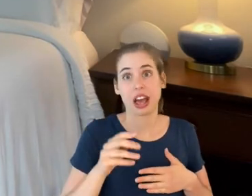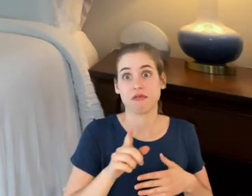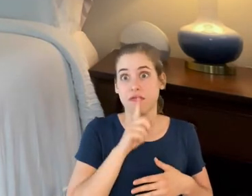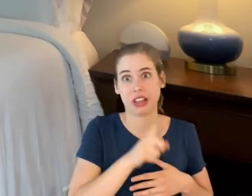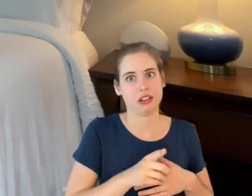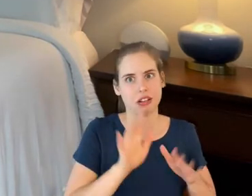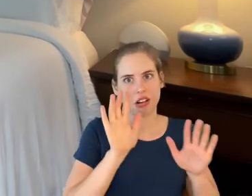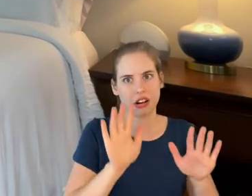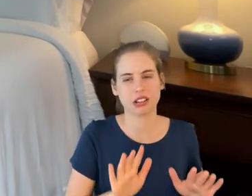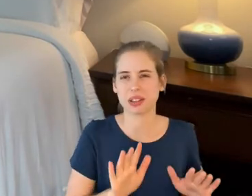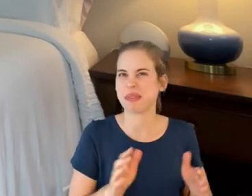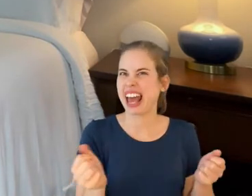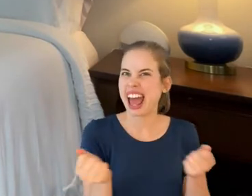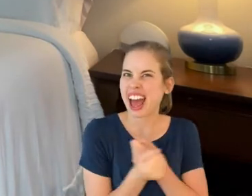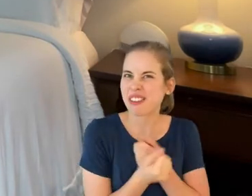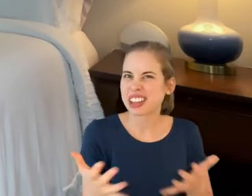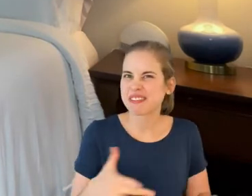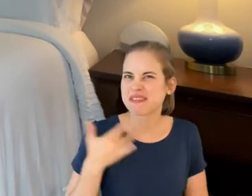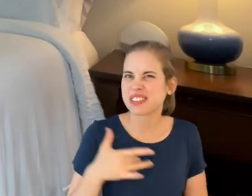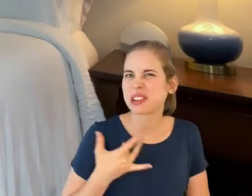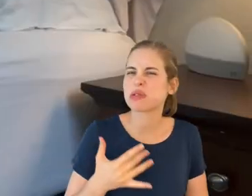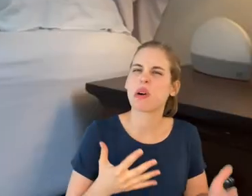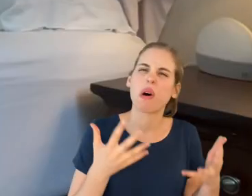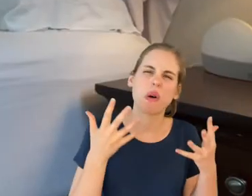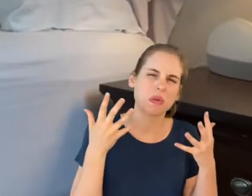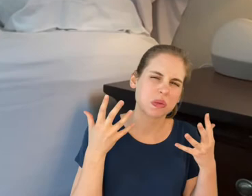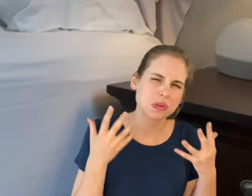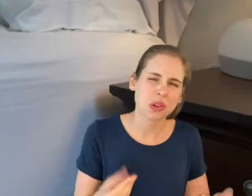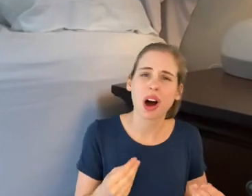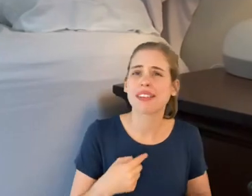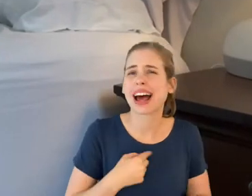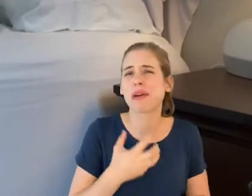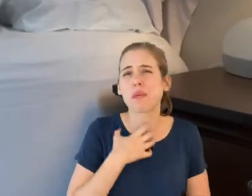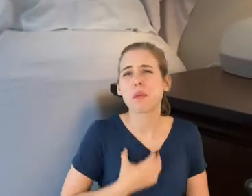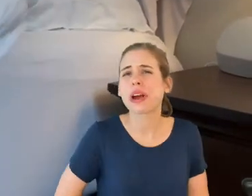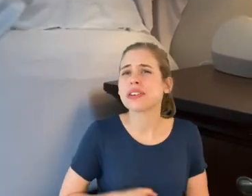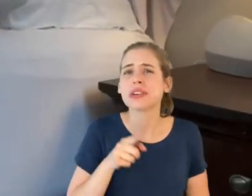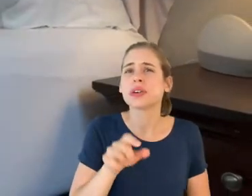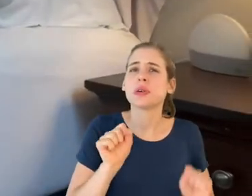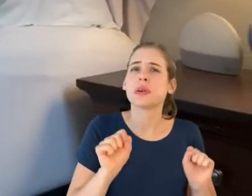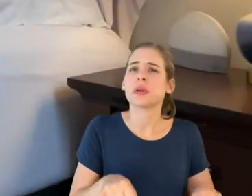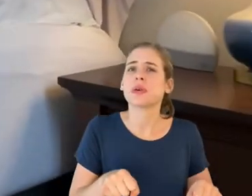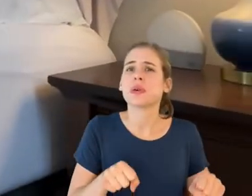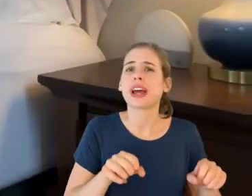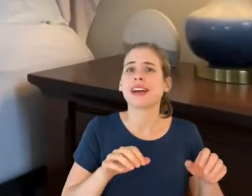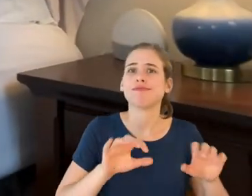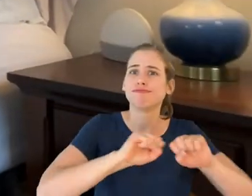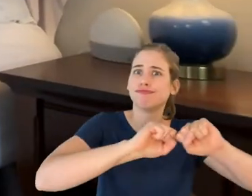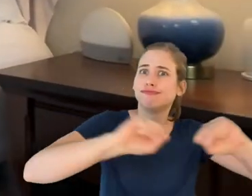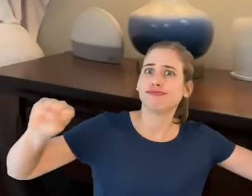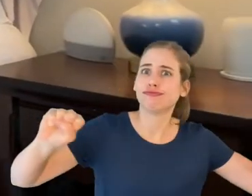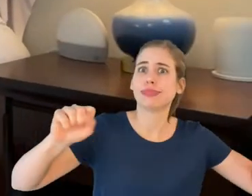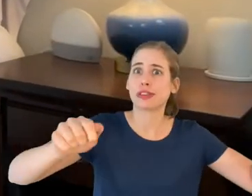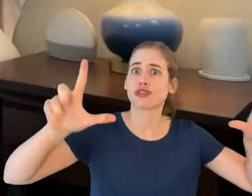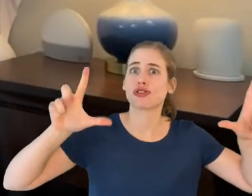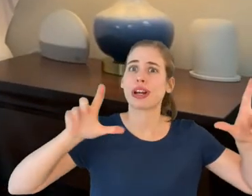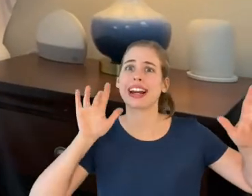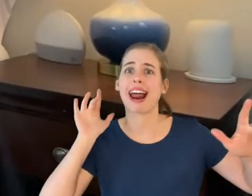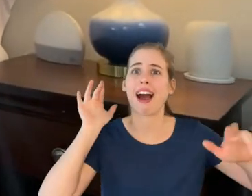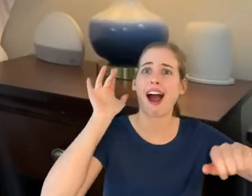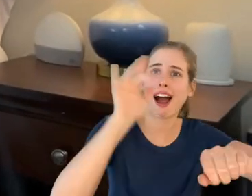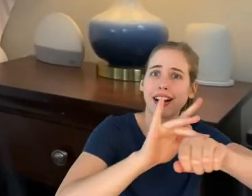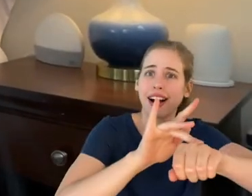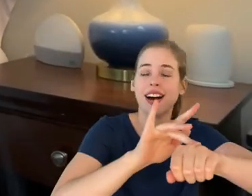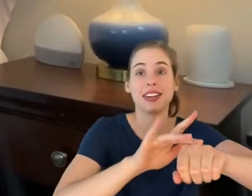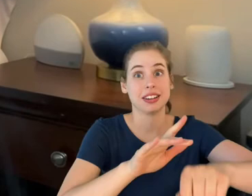of everything is just so soft. I mean, I wish you guys could like reach through the screen there and touch it,